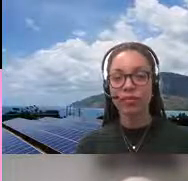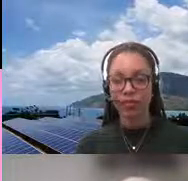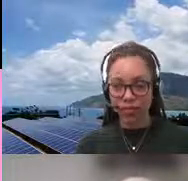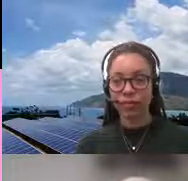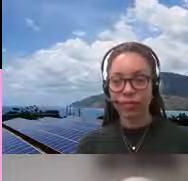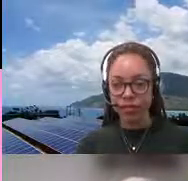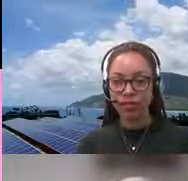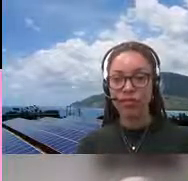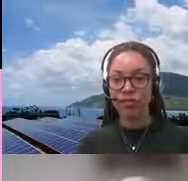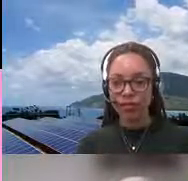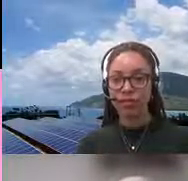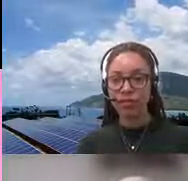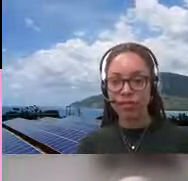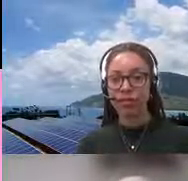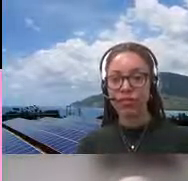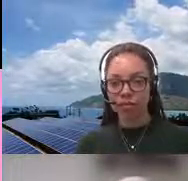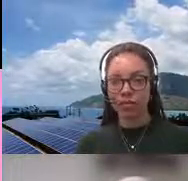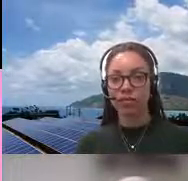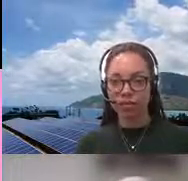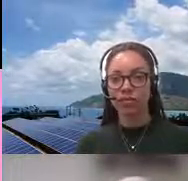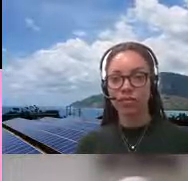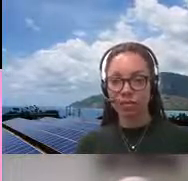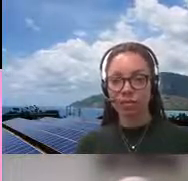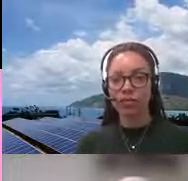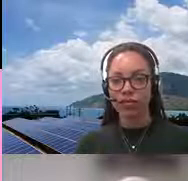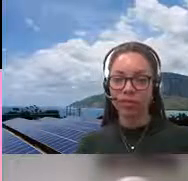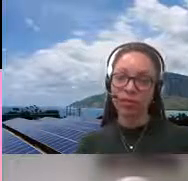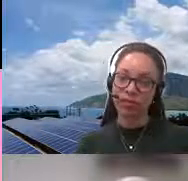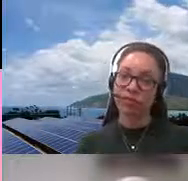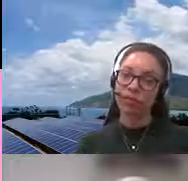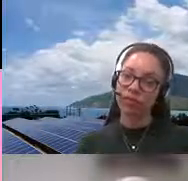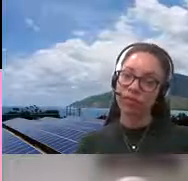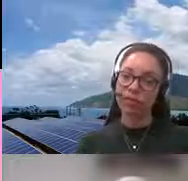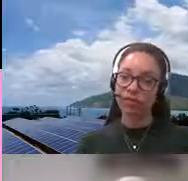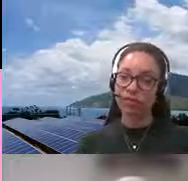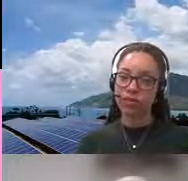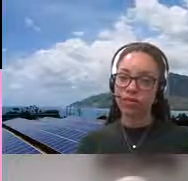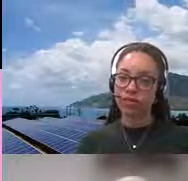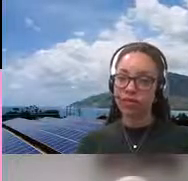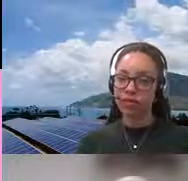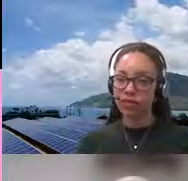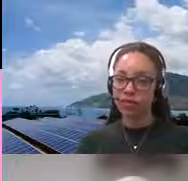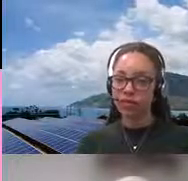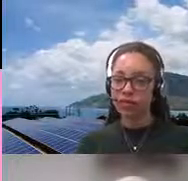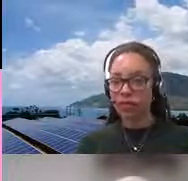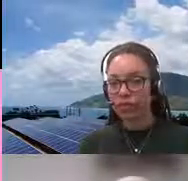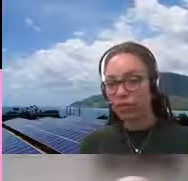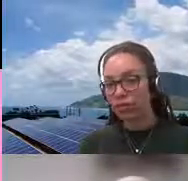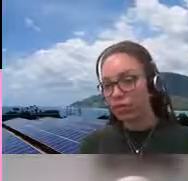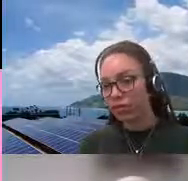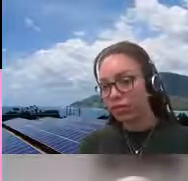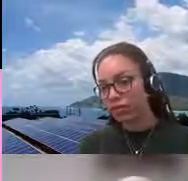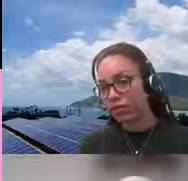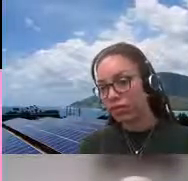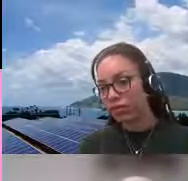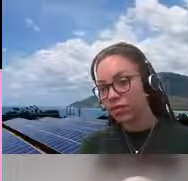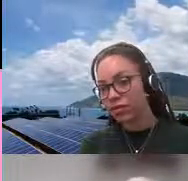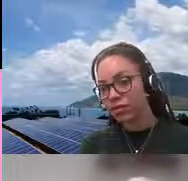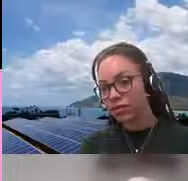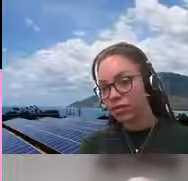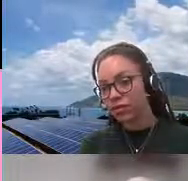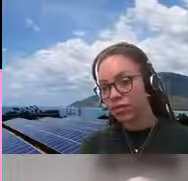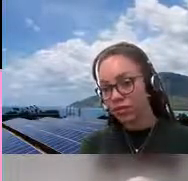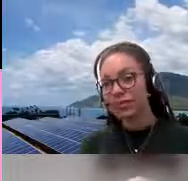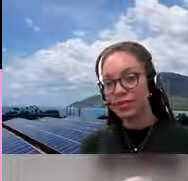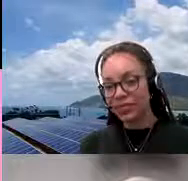matter experts at AEMO, at the AEMC, at ESC, etc., to make sure that the guidance that we're giving is as comprehensive and as